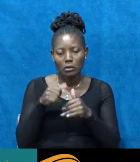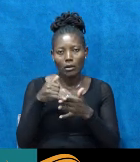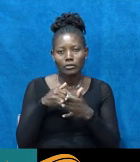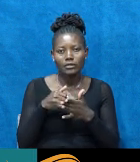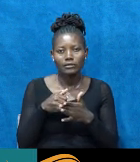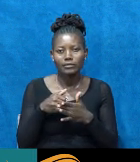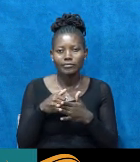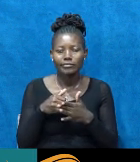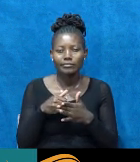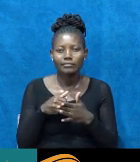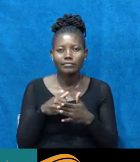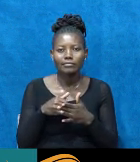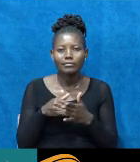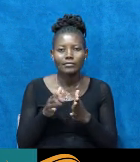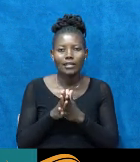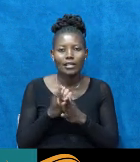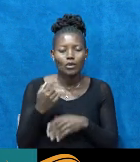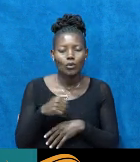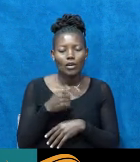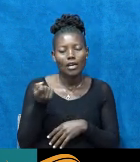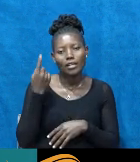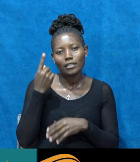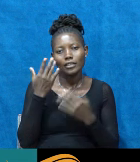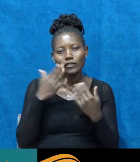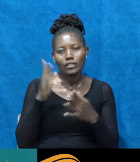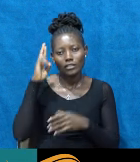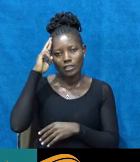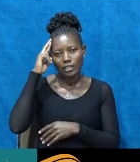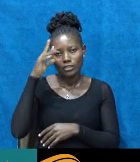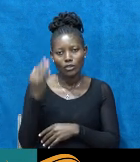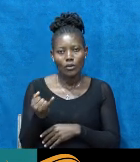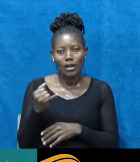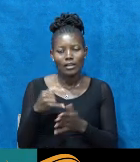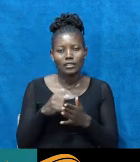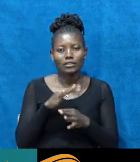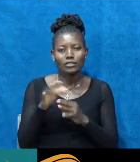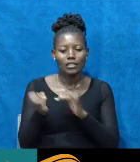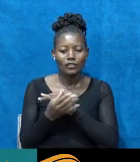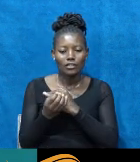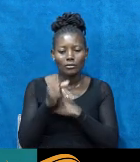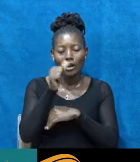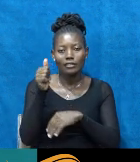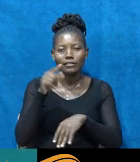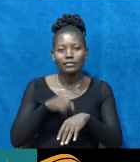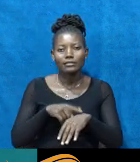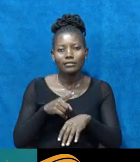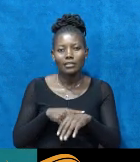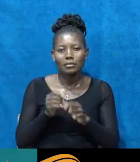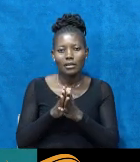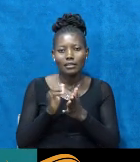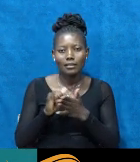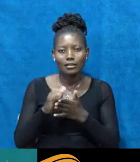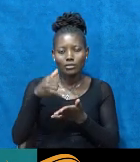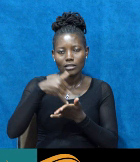we've understood the reason why it's not advisable at any given time. And that would include even these